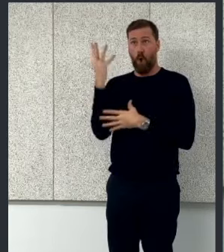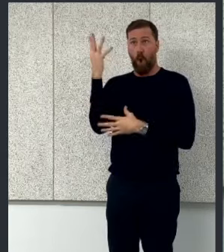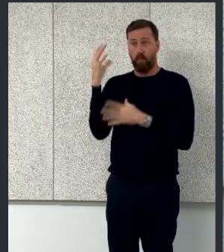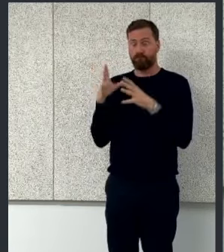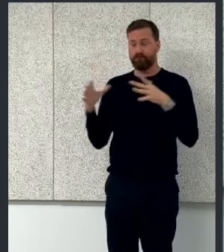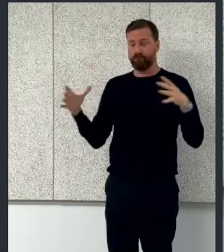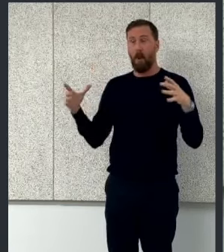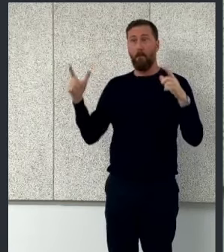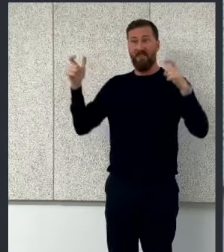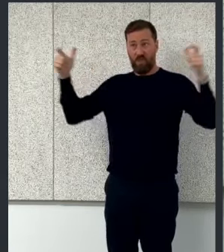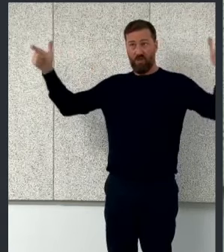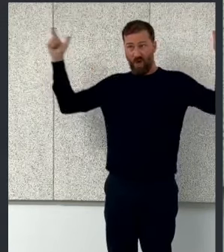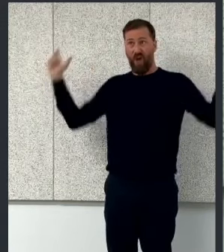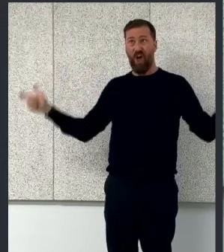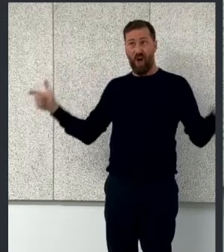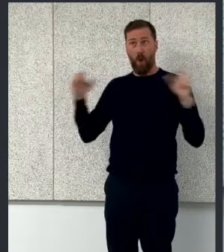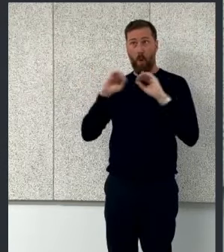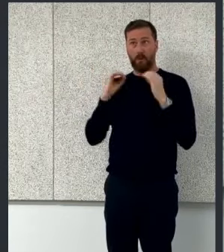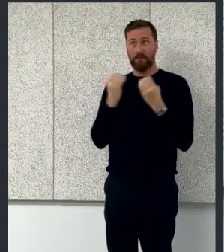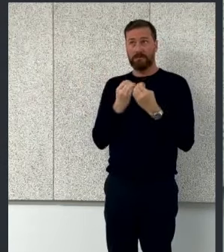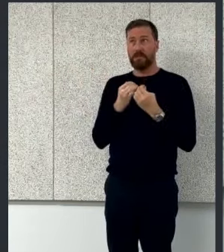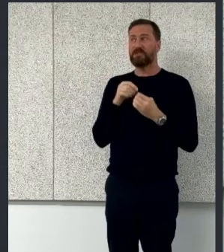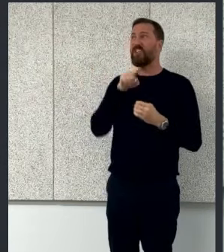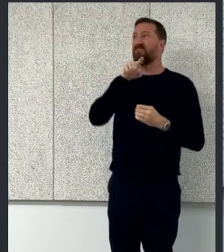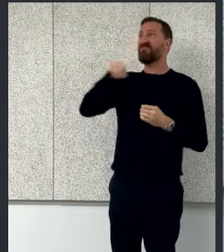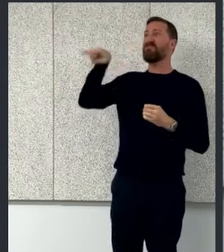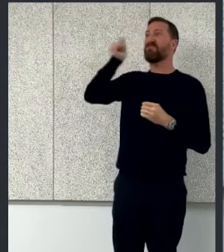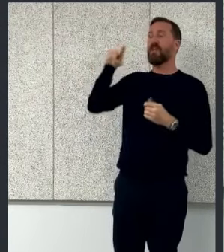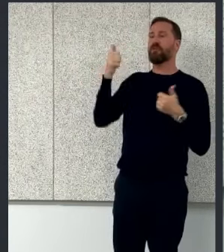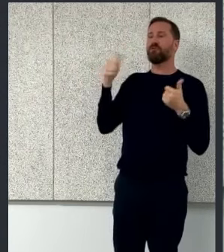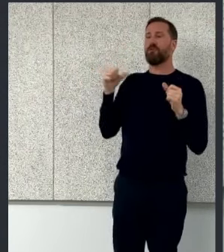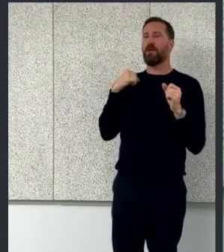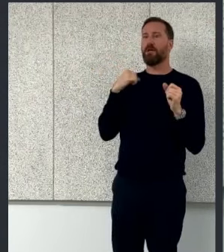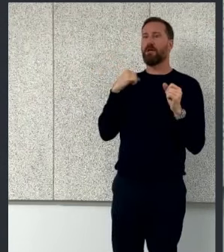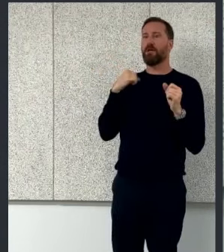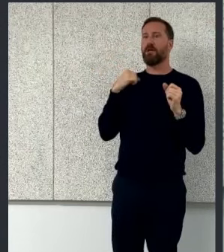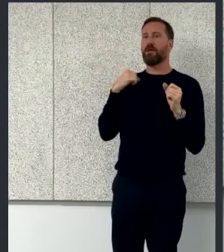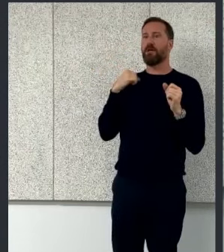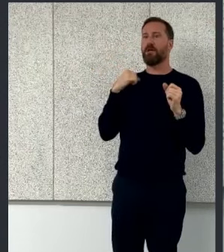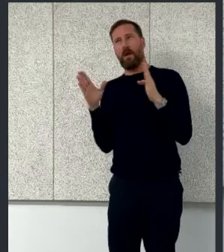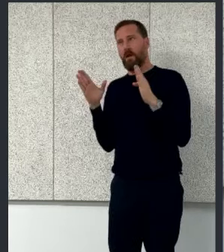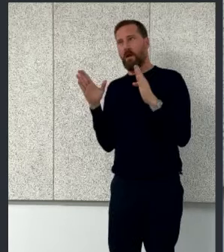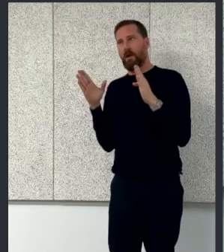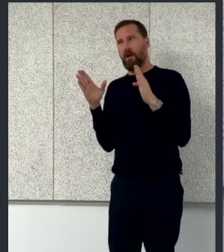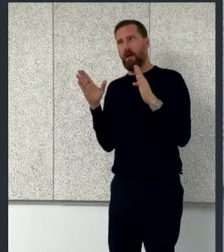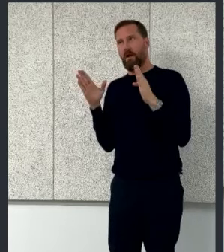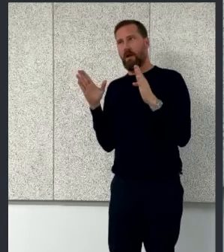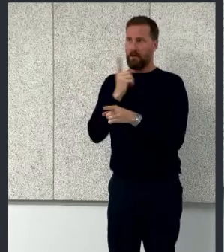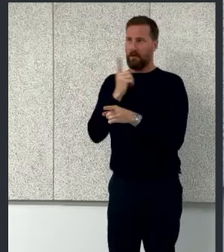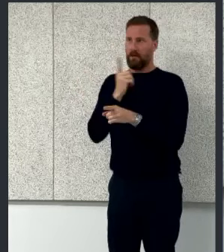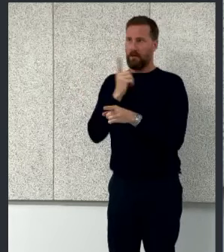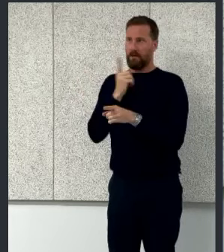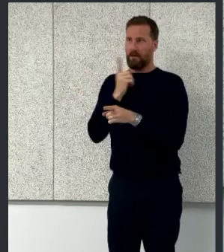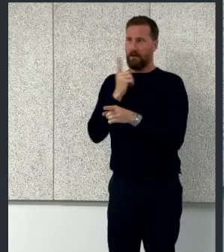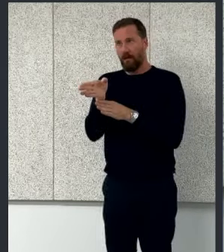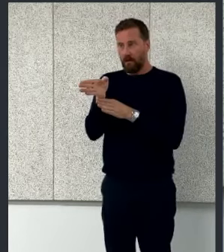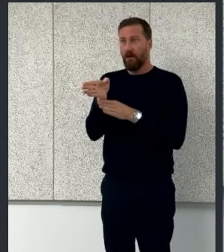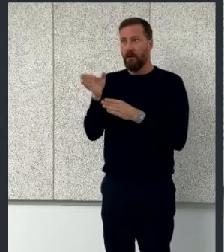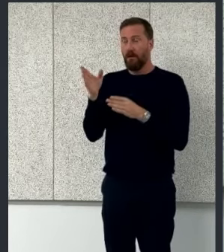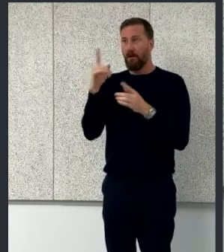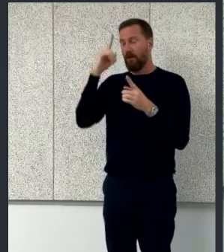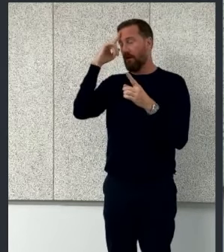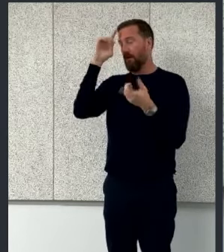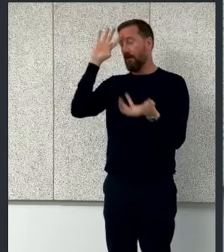particularly at the larger scale, as they are trying to correct course, right size, reimagine. Some people might call